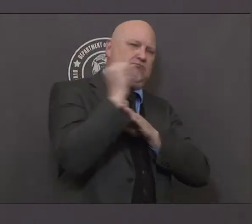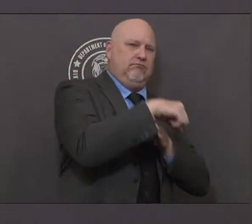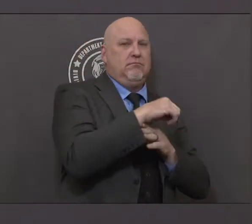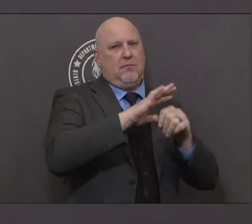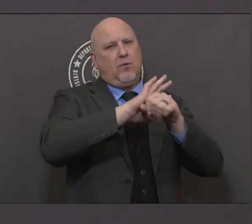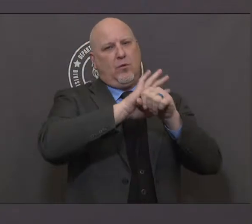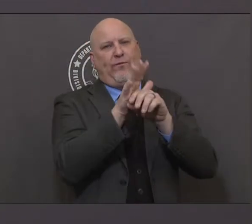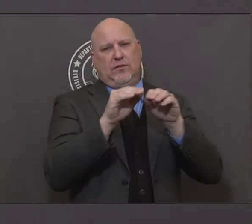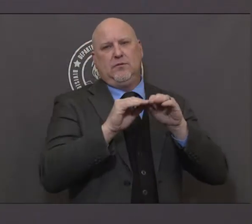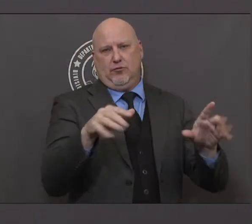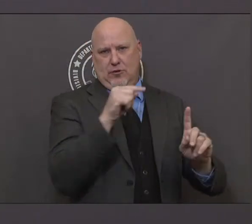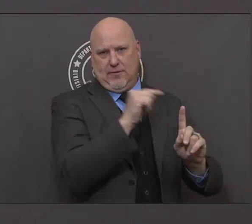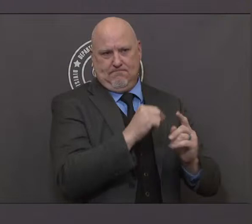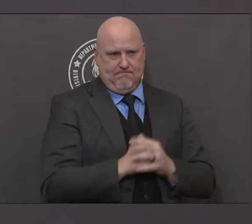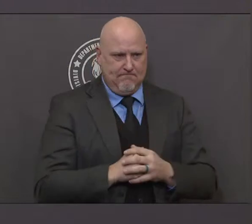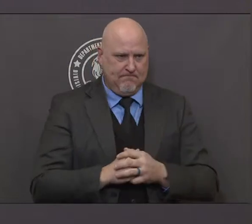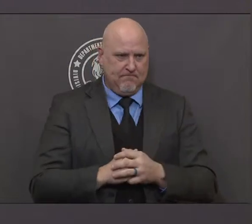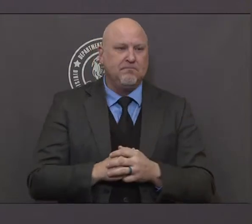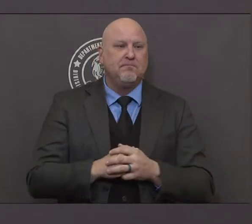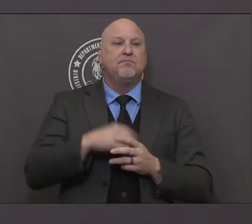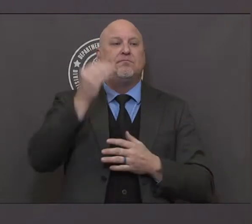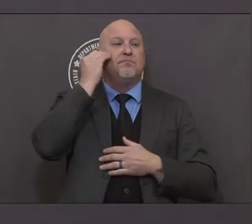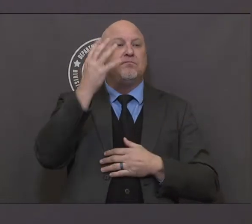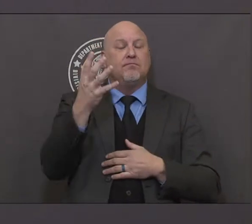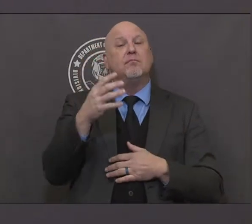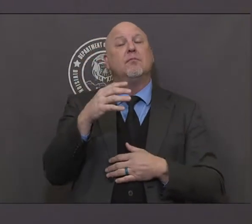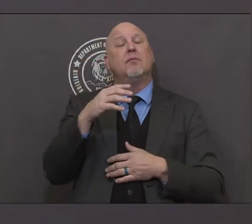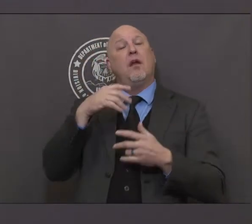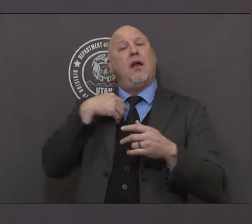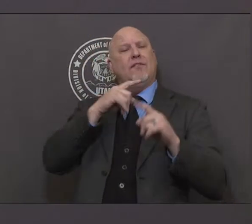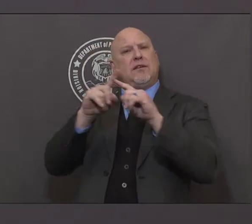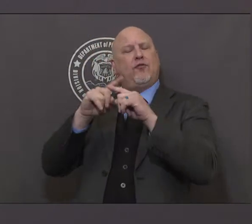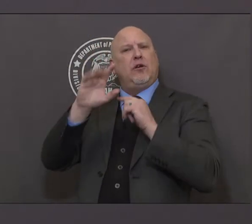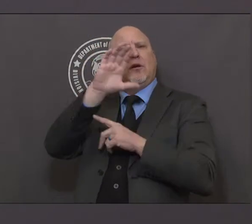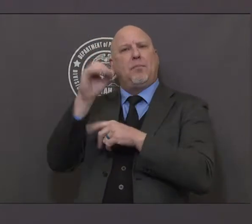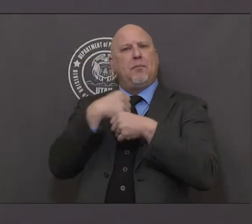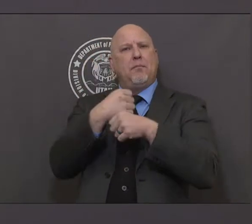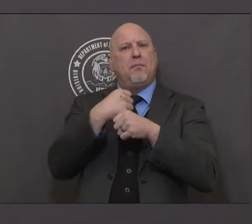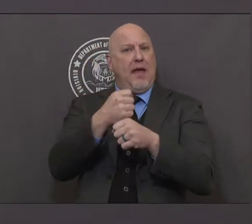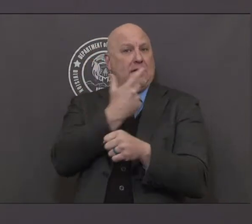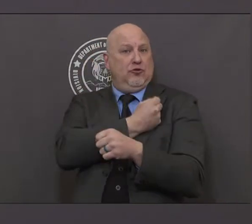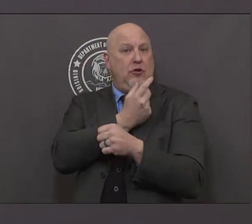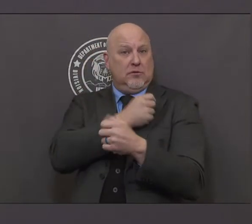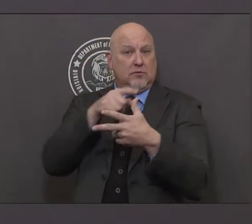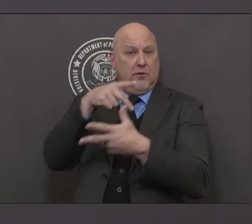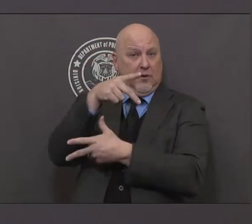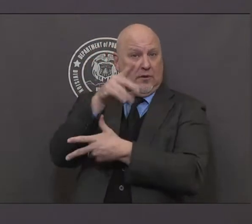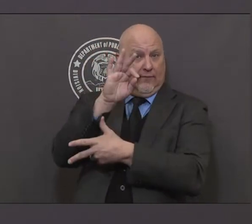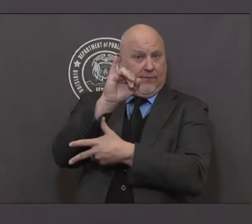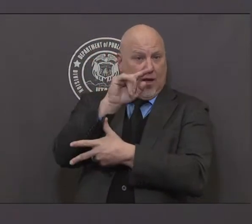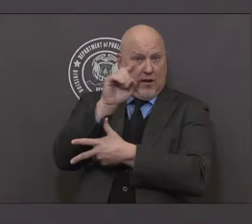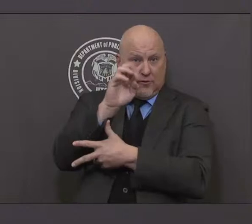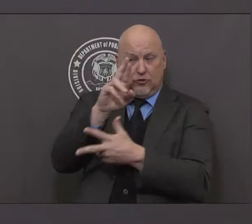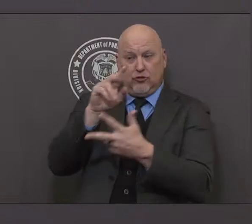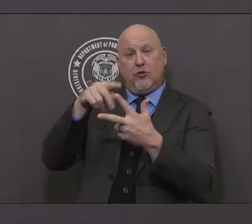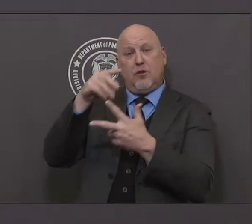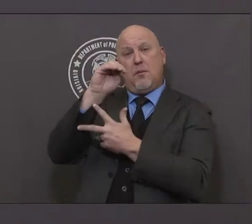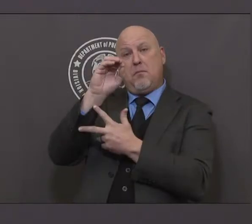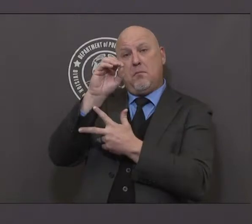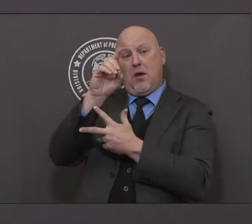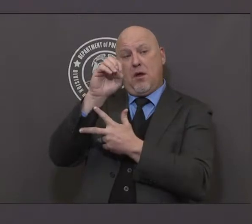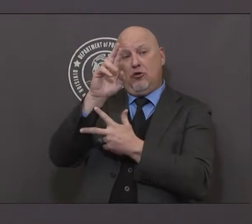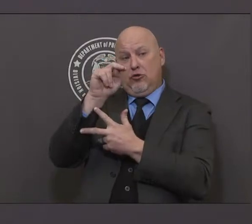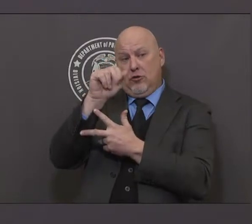incredibly effective. We're starting to hear, again, people saying, well, there's 70% effective rate